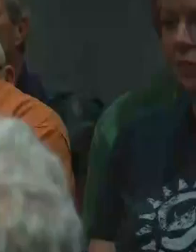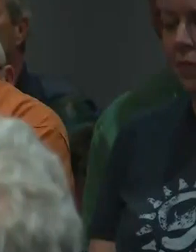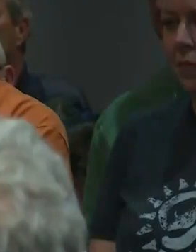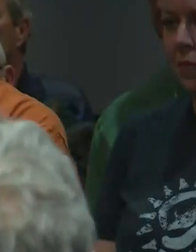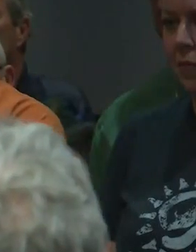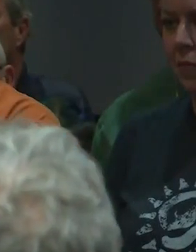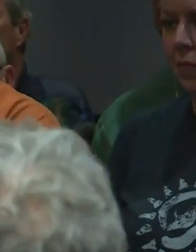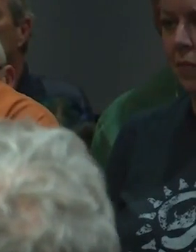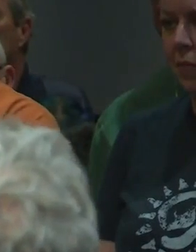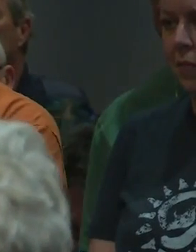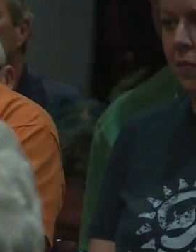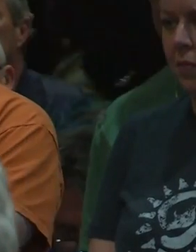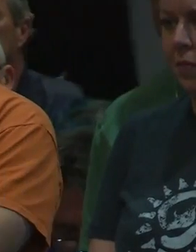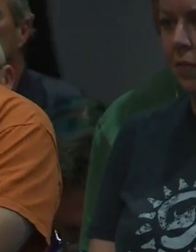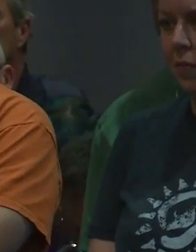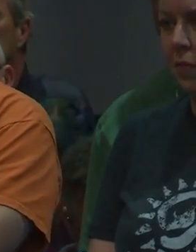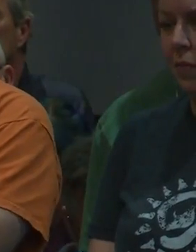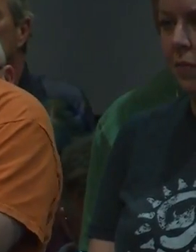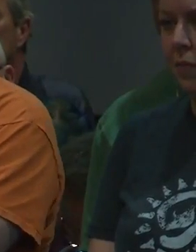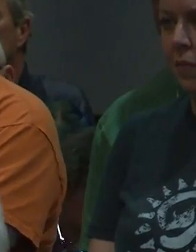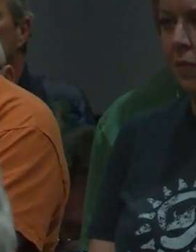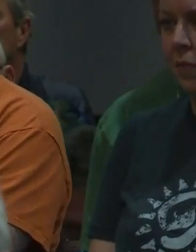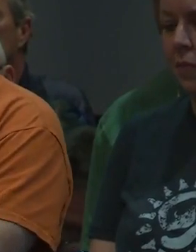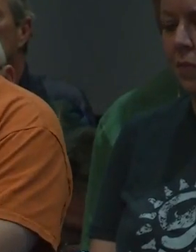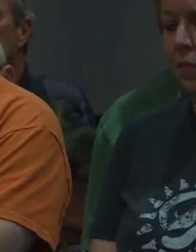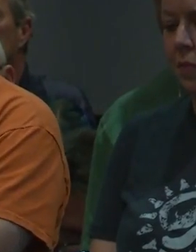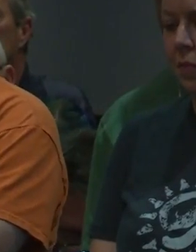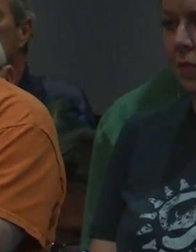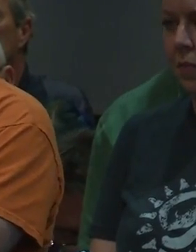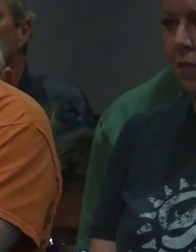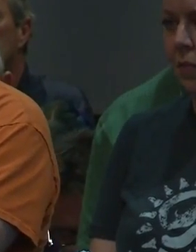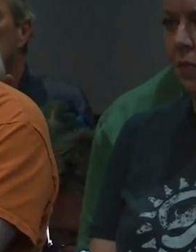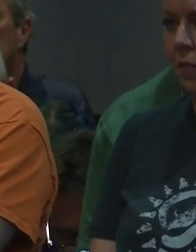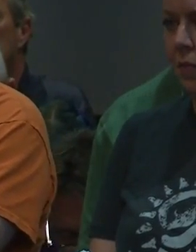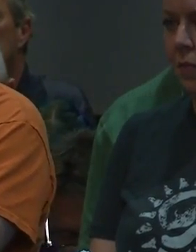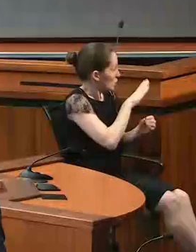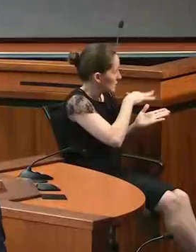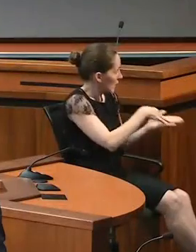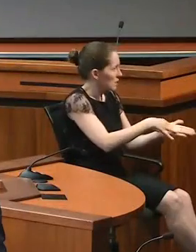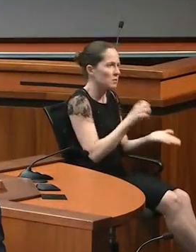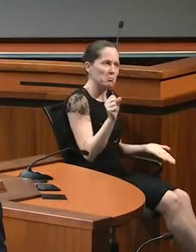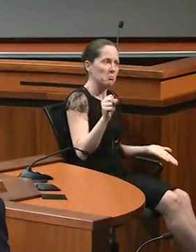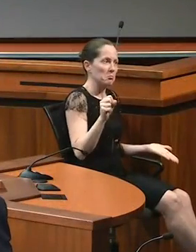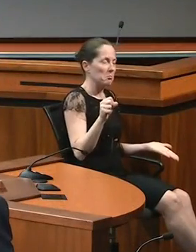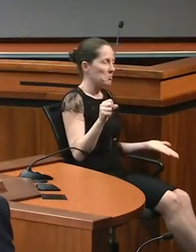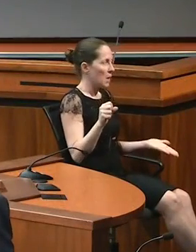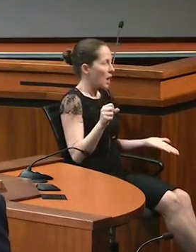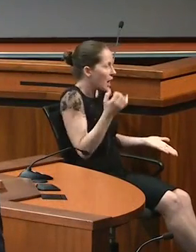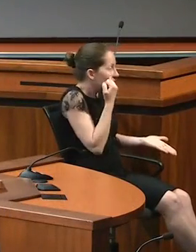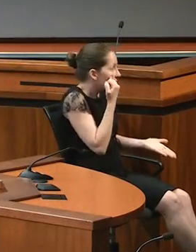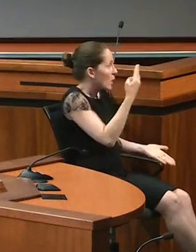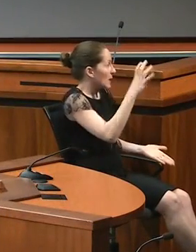wondering if you will bring that into the study, but as part of your study, whether you will include it. I think absolutely. I mean, if I'm called upon by the county